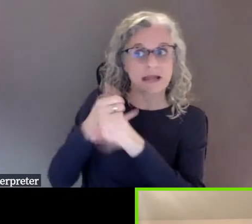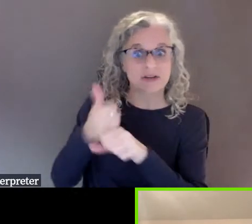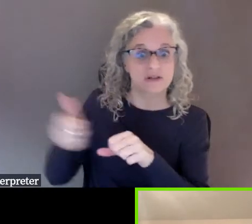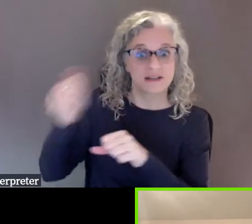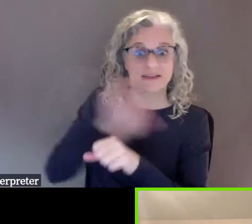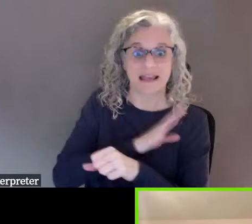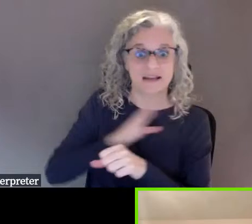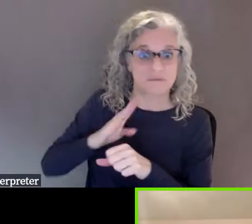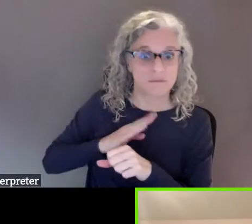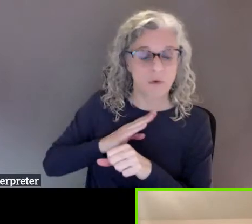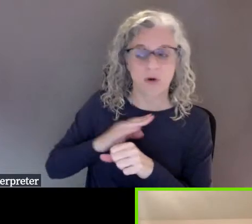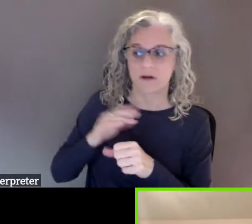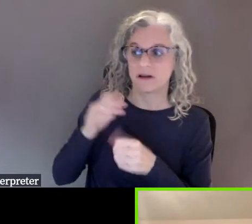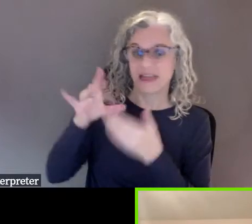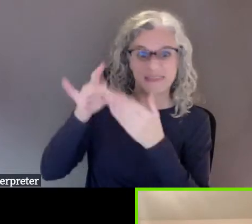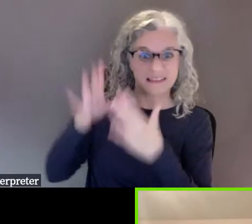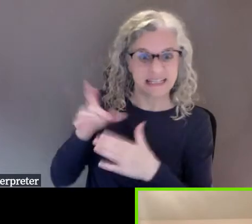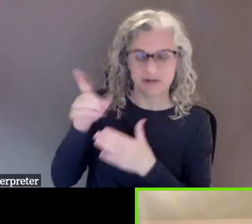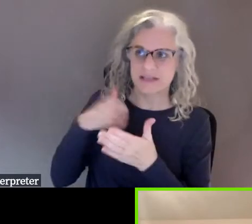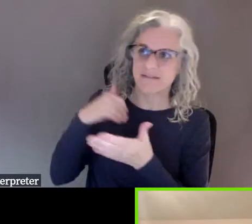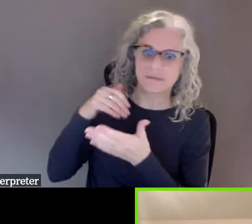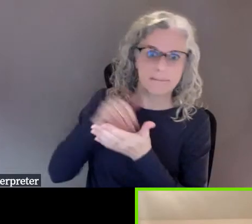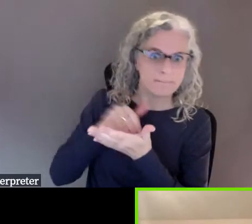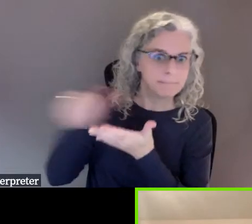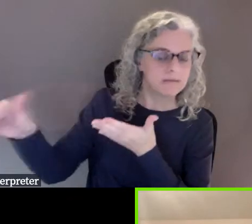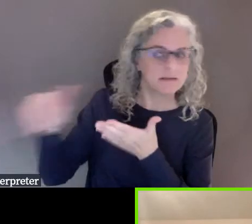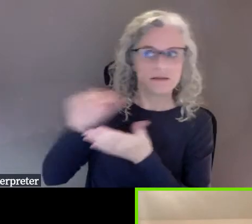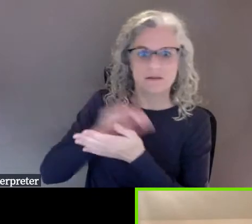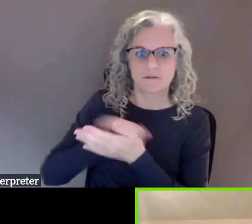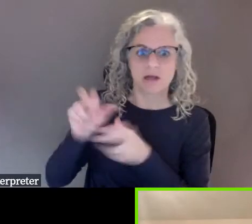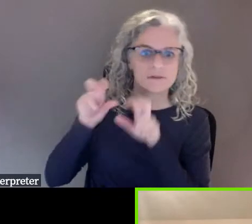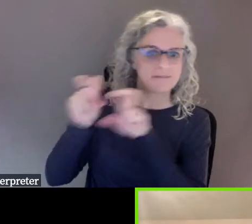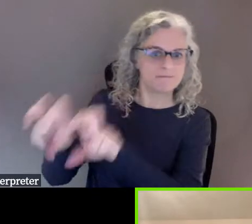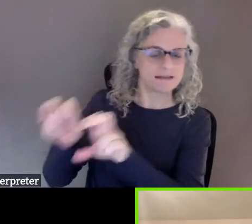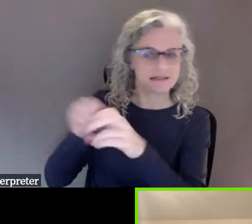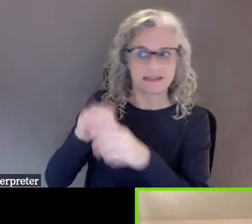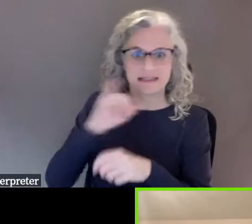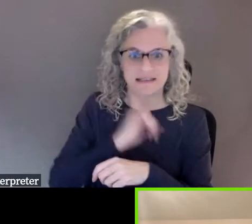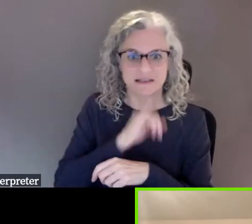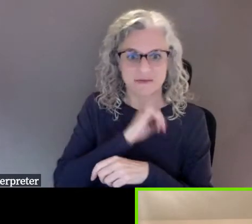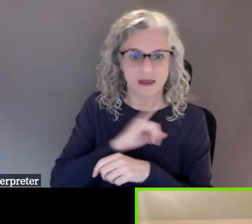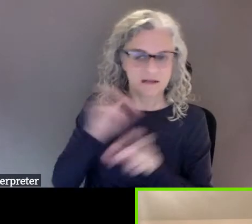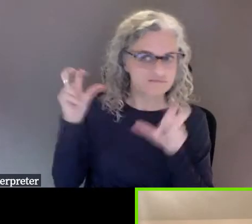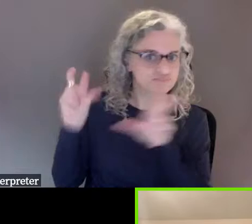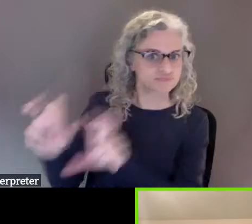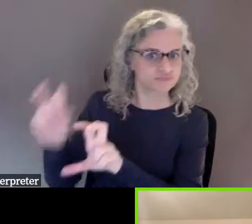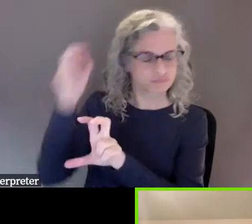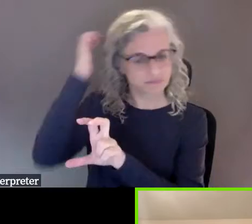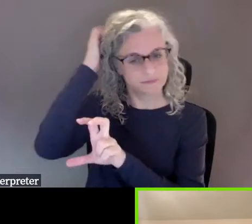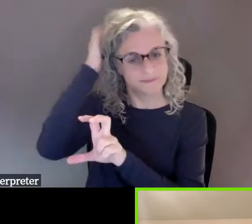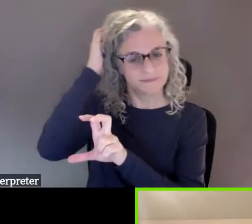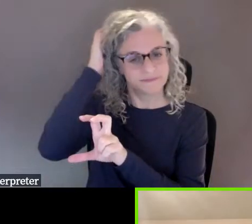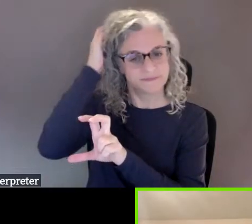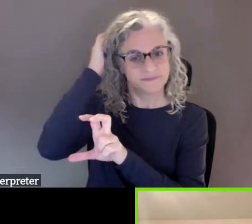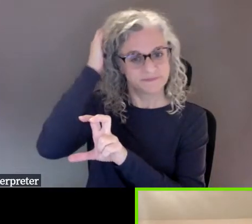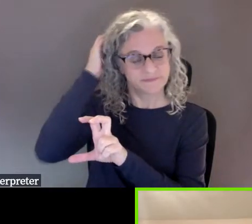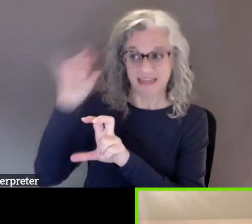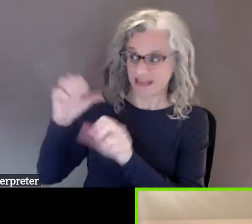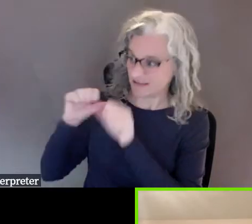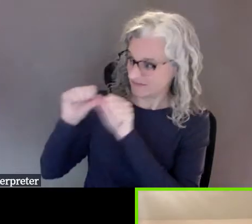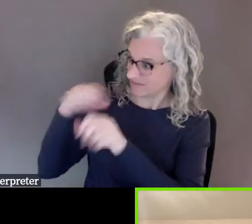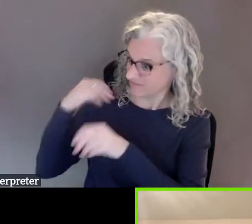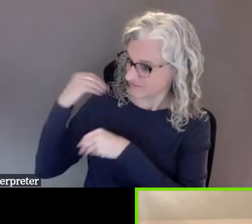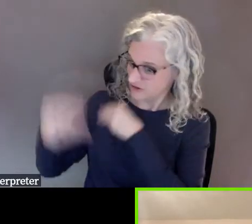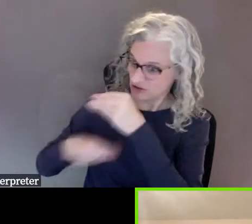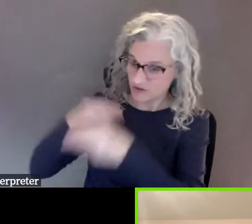million+ that they have had invested in Israel, that generation after generation of reformist